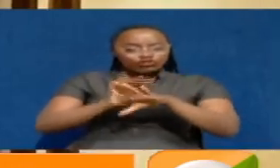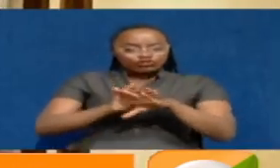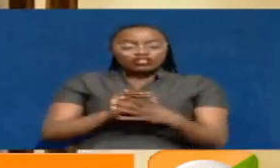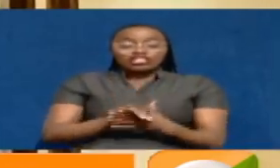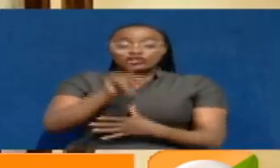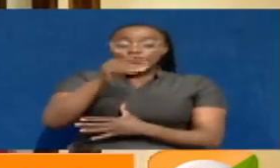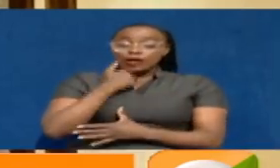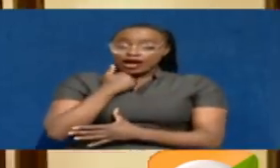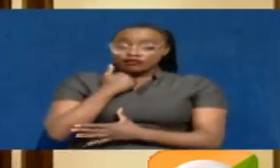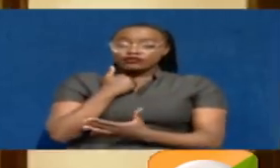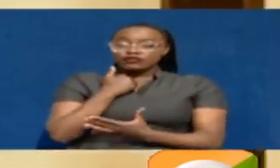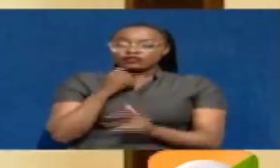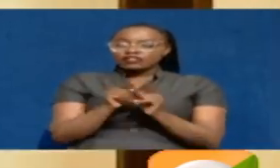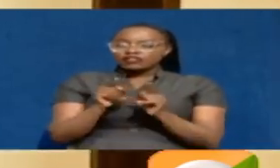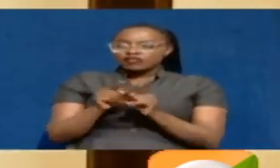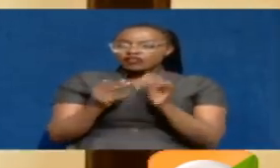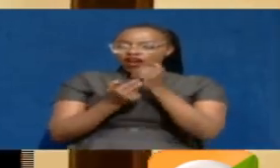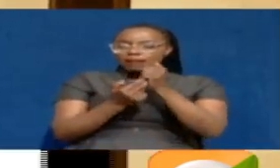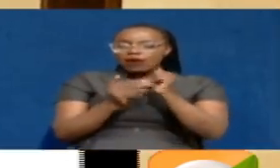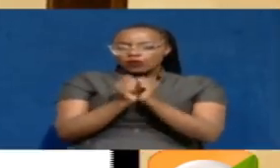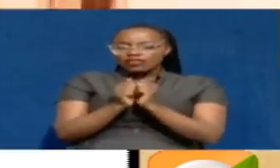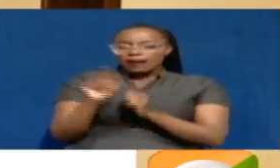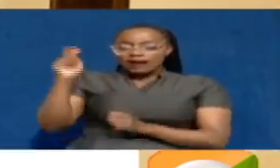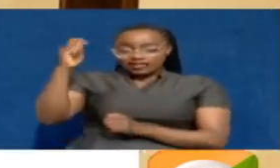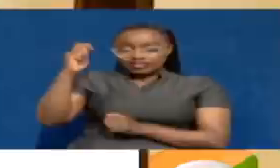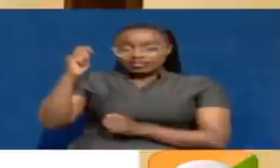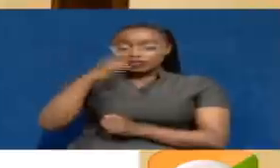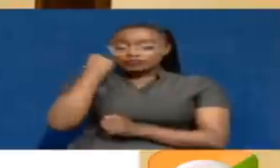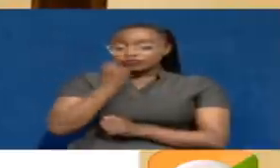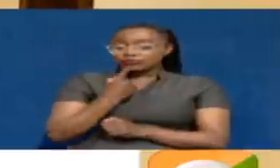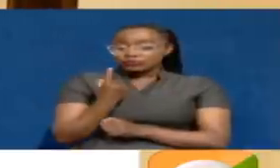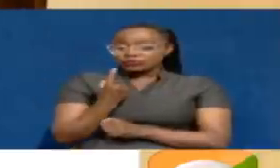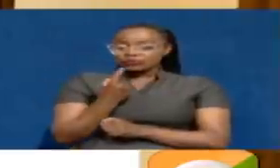You have a partner in the president who,